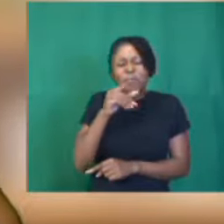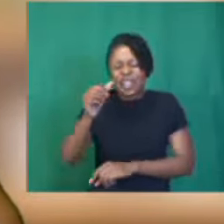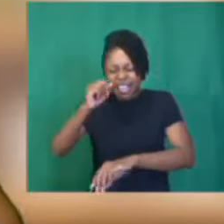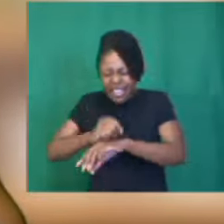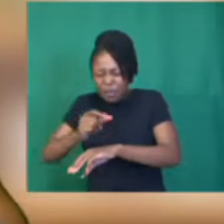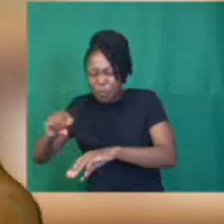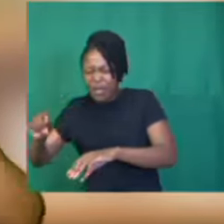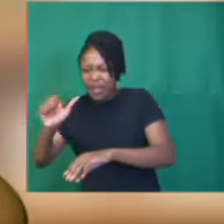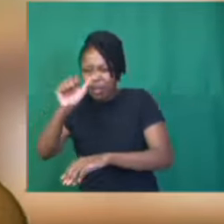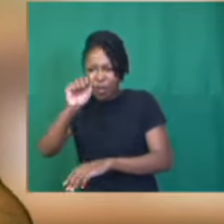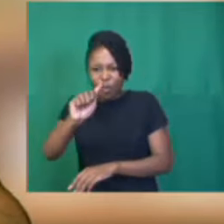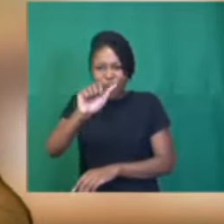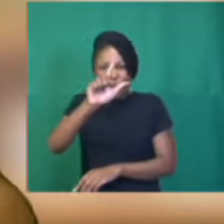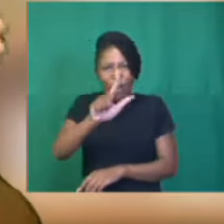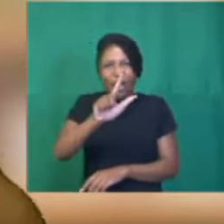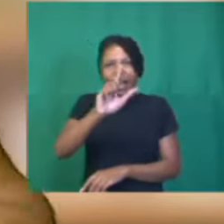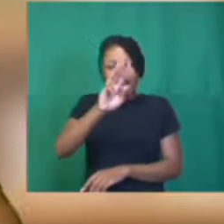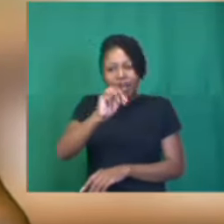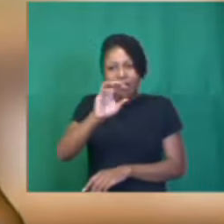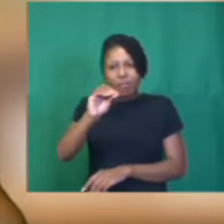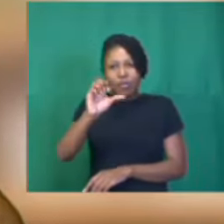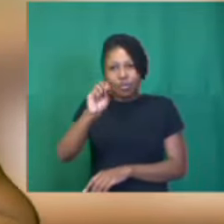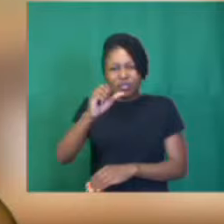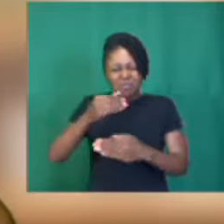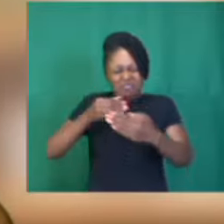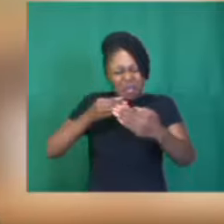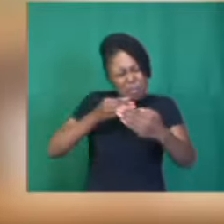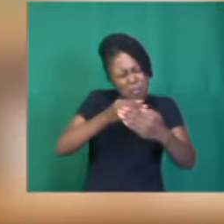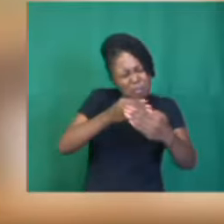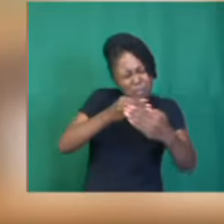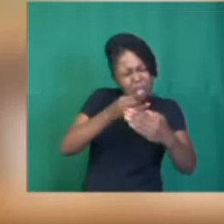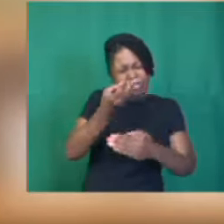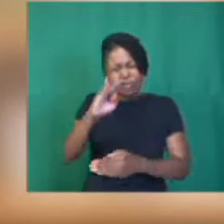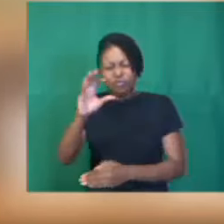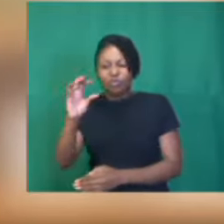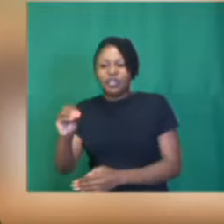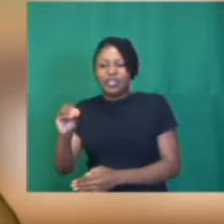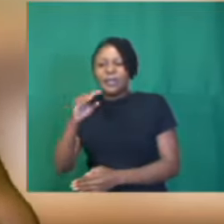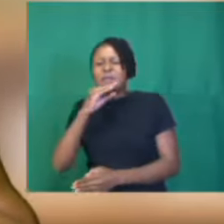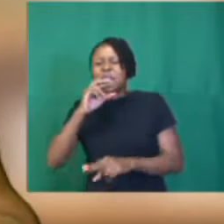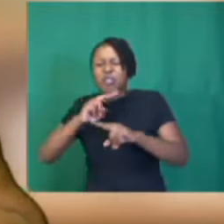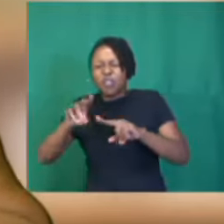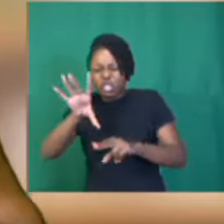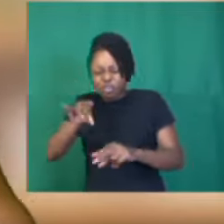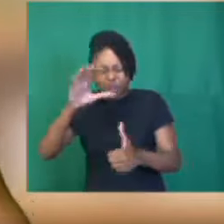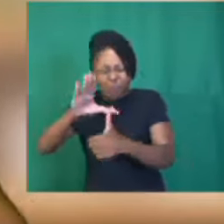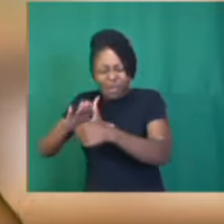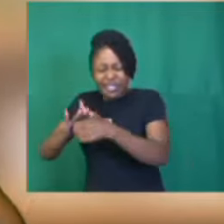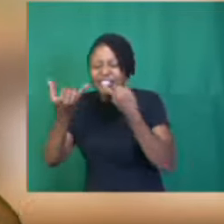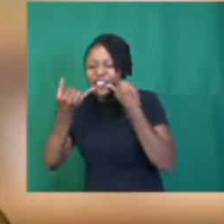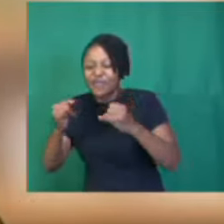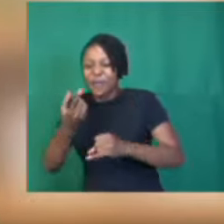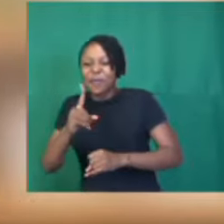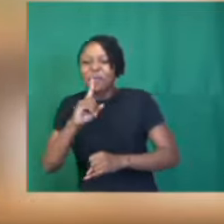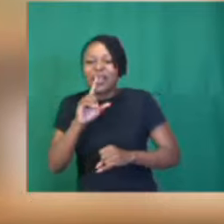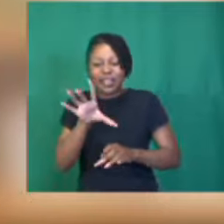students, which shows that you are being precise, not disregarding information that is actually very important. It is also very important that